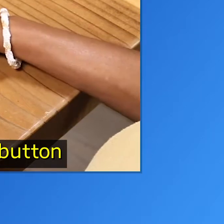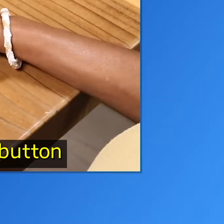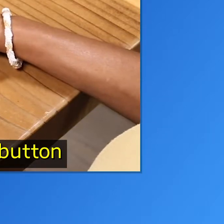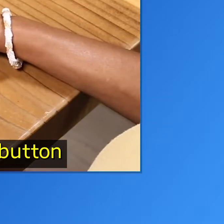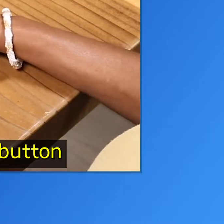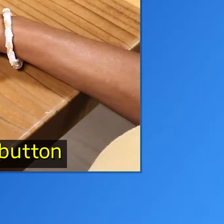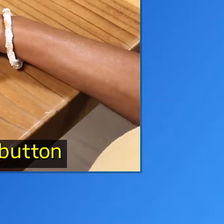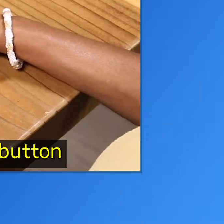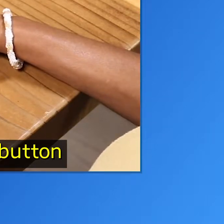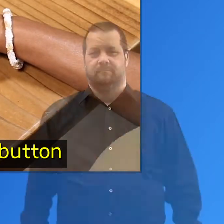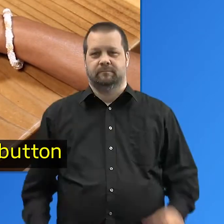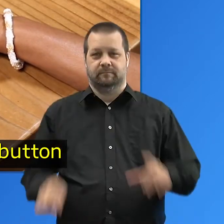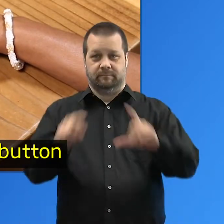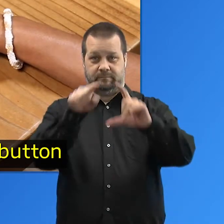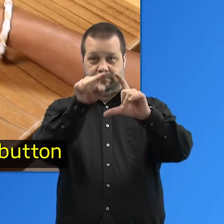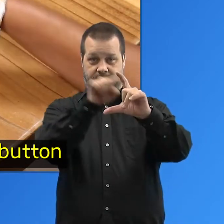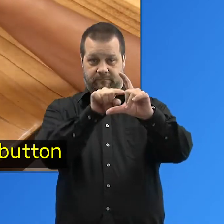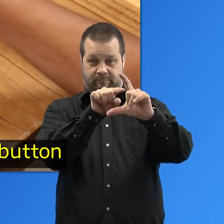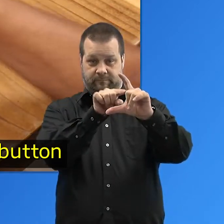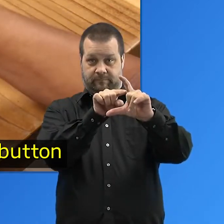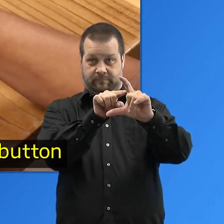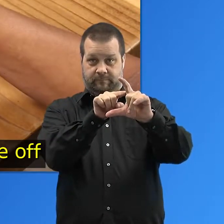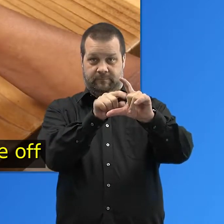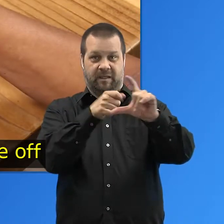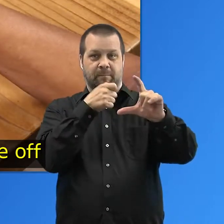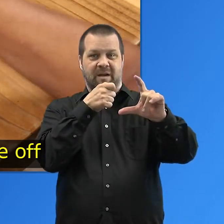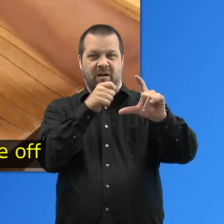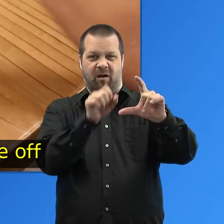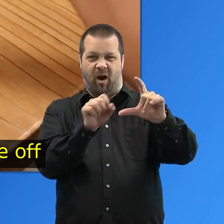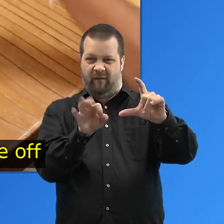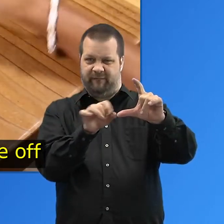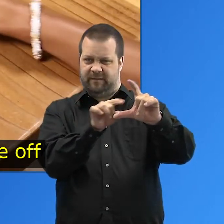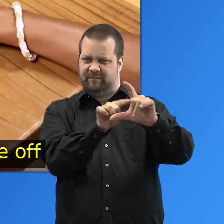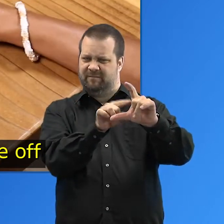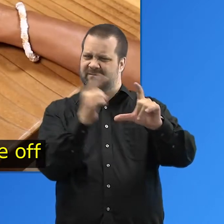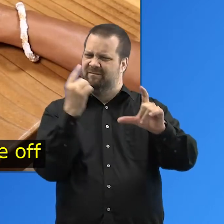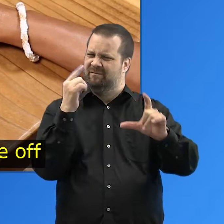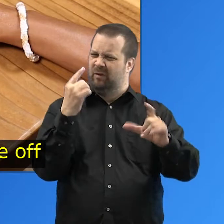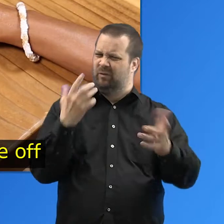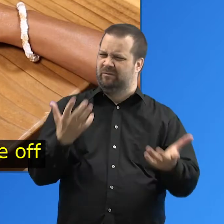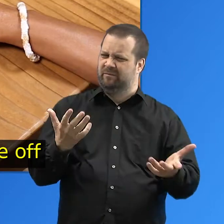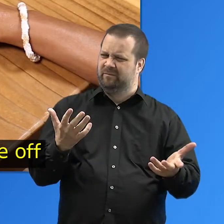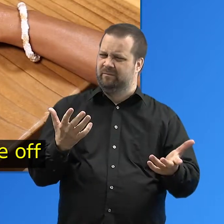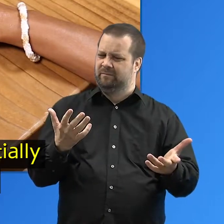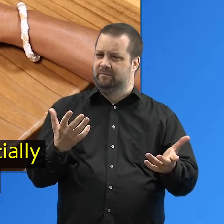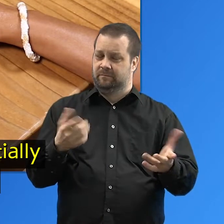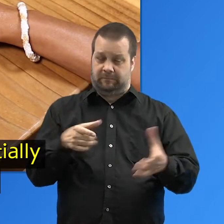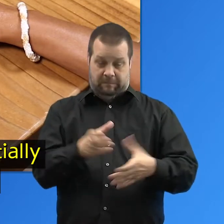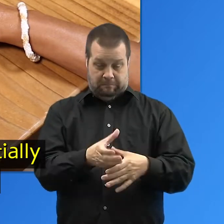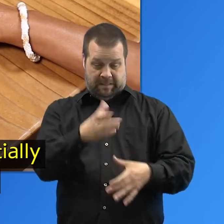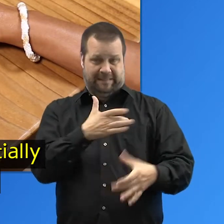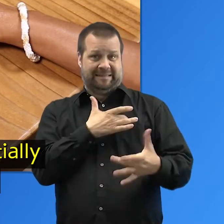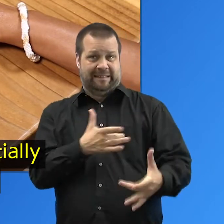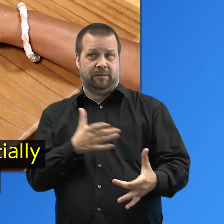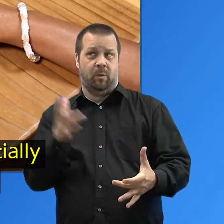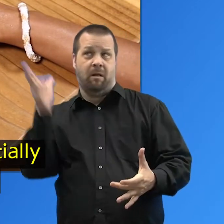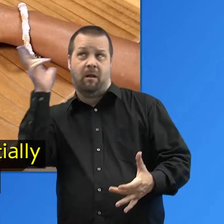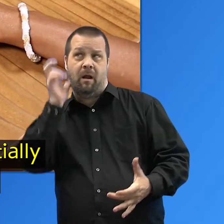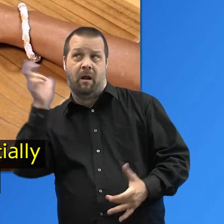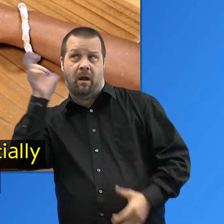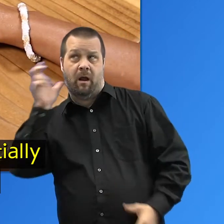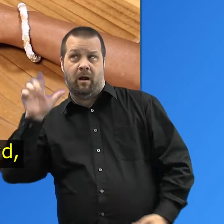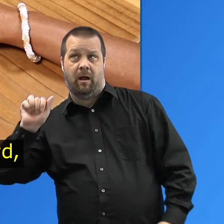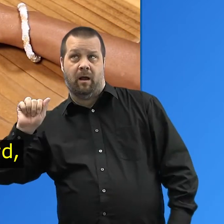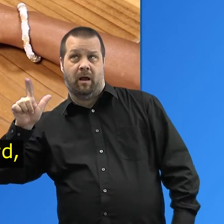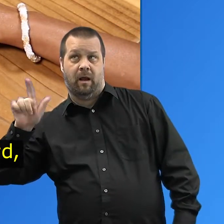The microphone mute button at 9 o'clock turns the microphone off from the Echo. As the Echo is essentially